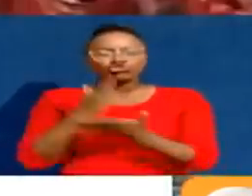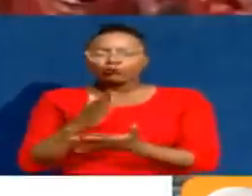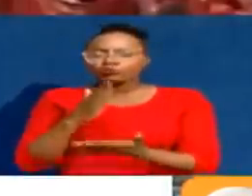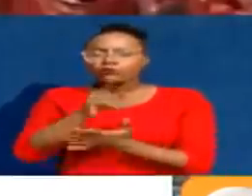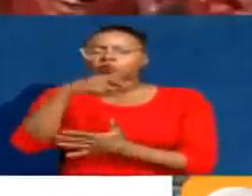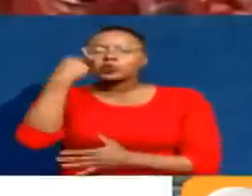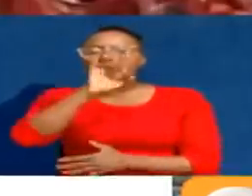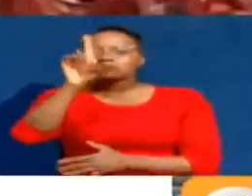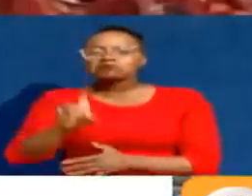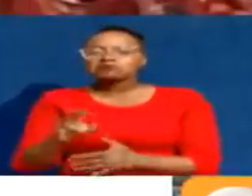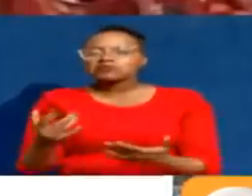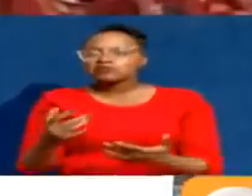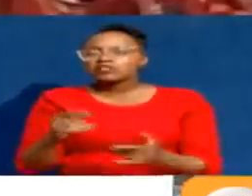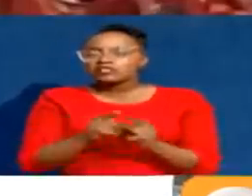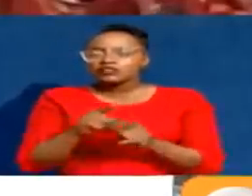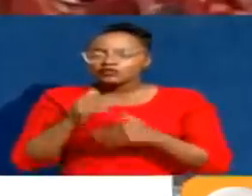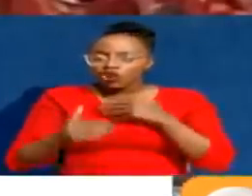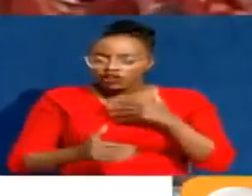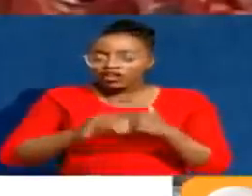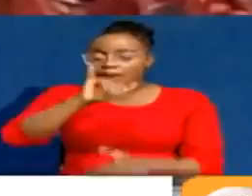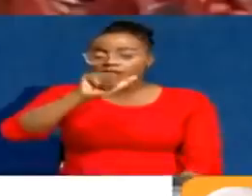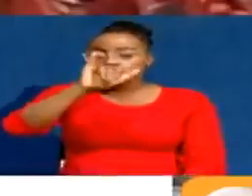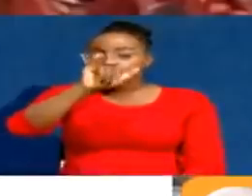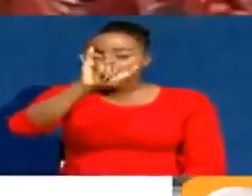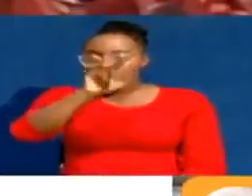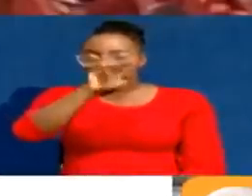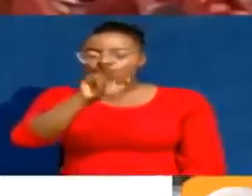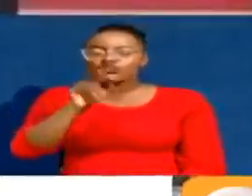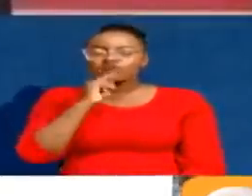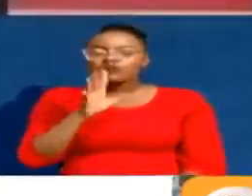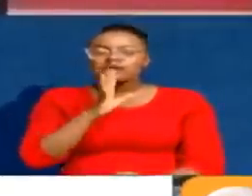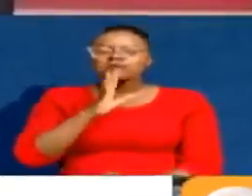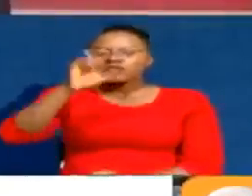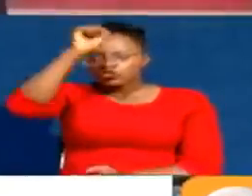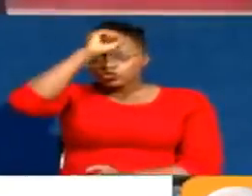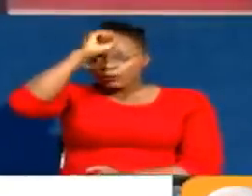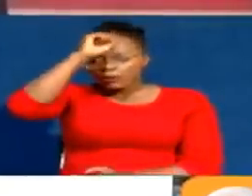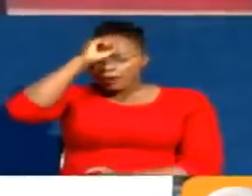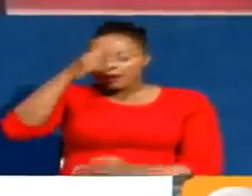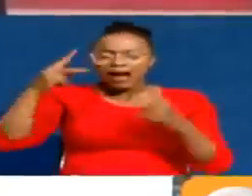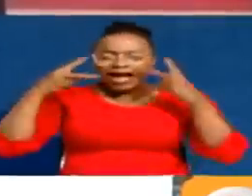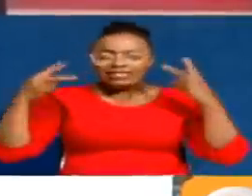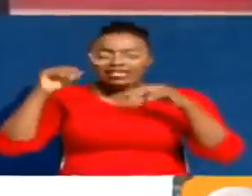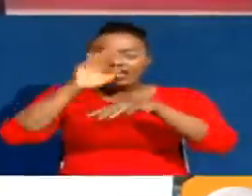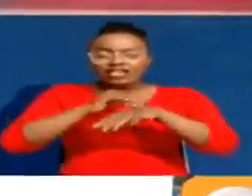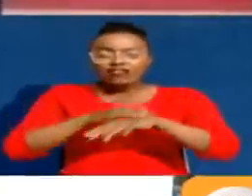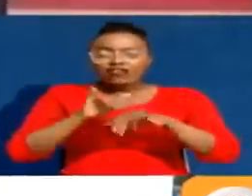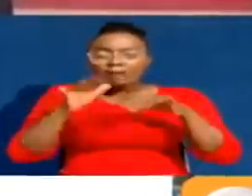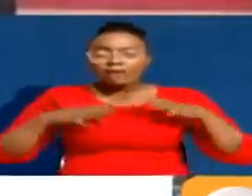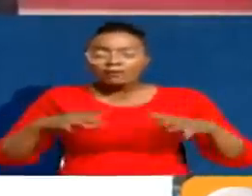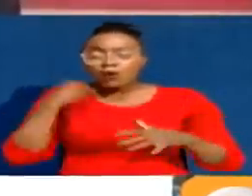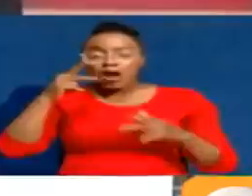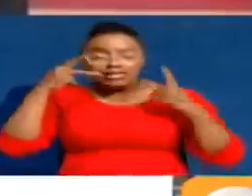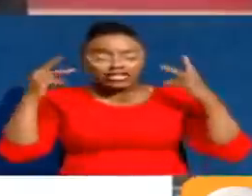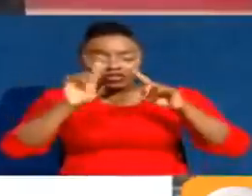Stop it. Who are you? Honorable Jakoyo, can you address the House? Mr. Speaker, a terrorist cannot call innocent people